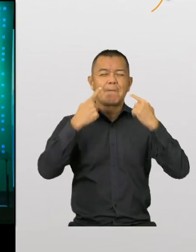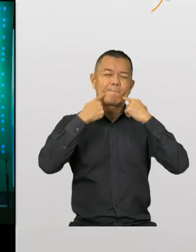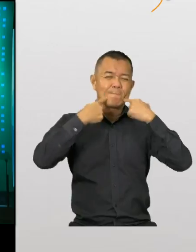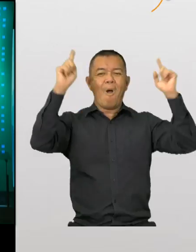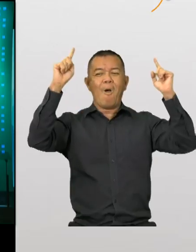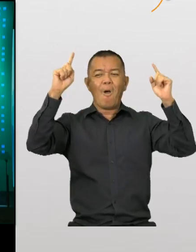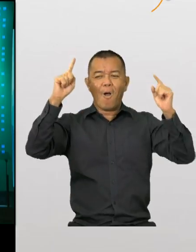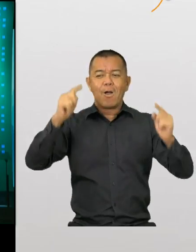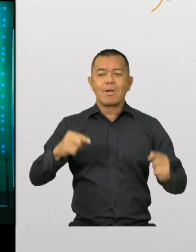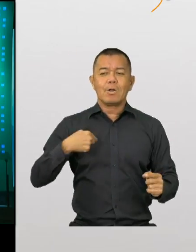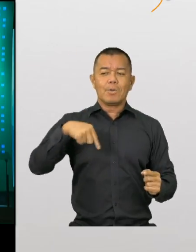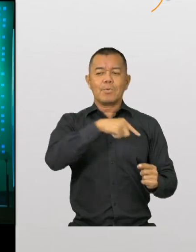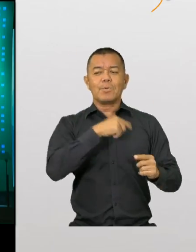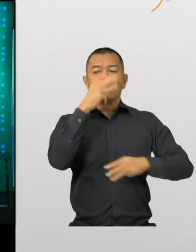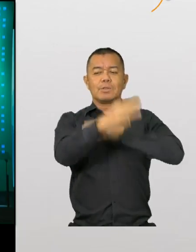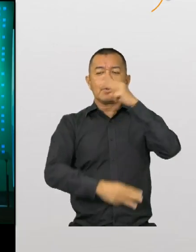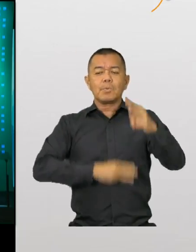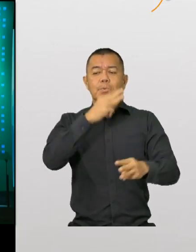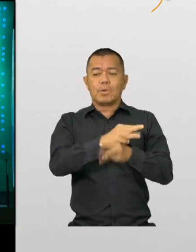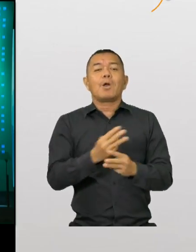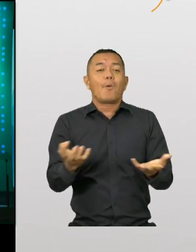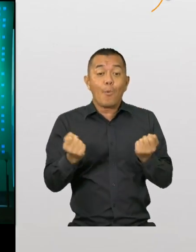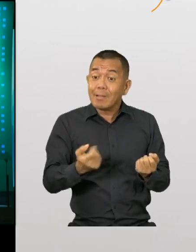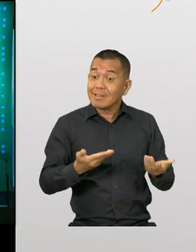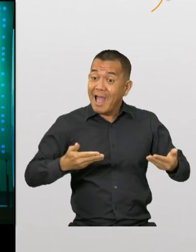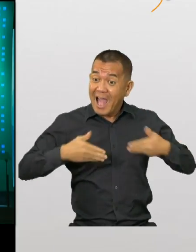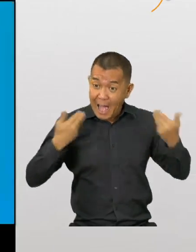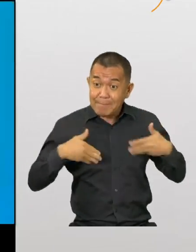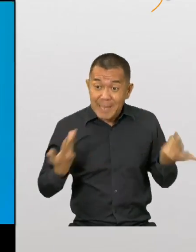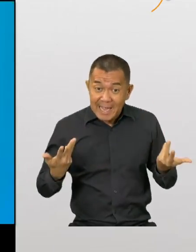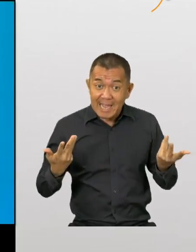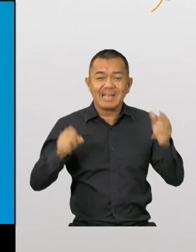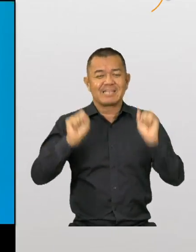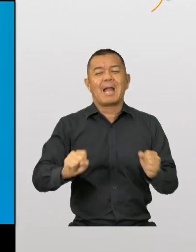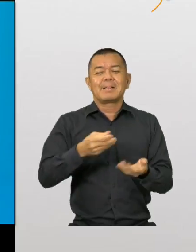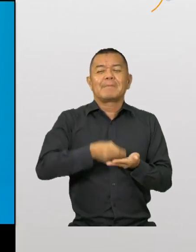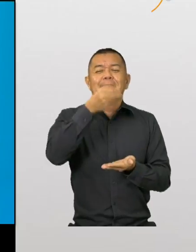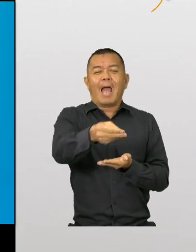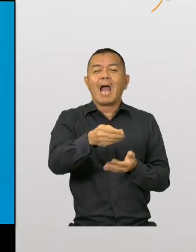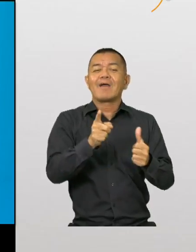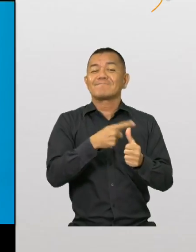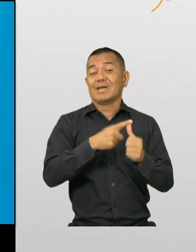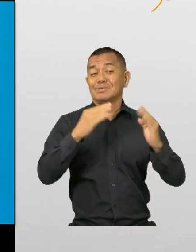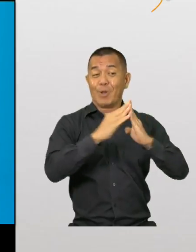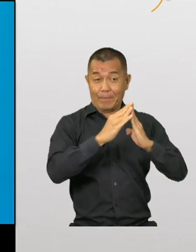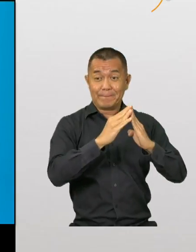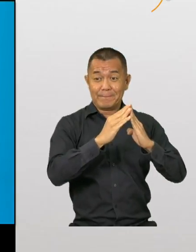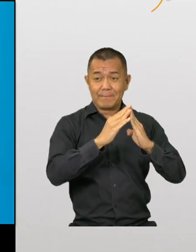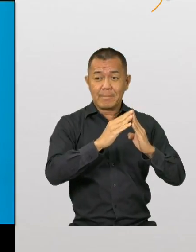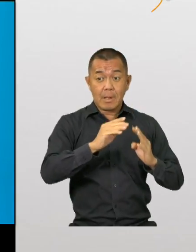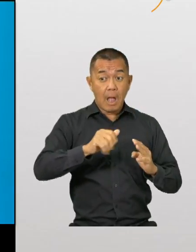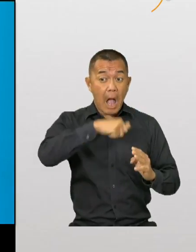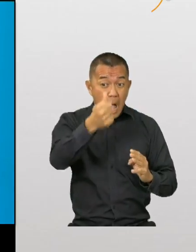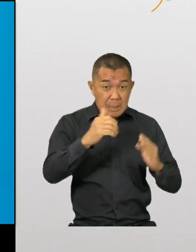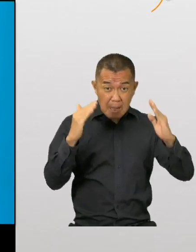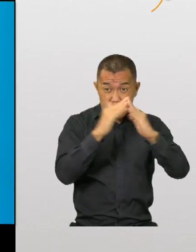every young couple getting married can afford to buy their first home immediately. In other major cities, young couples can only hope